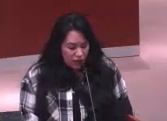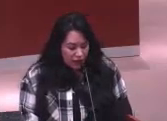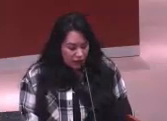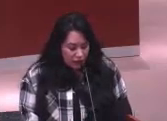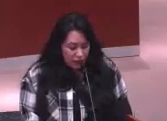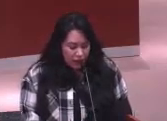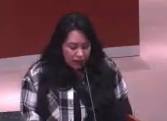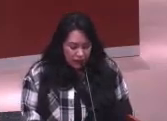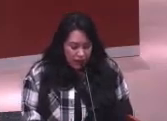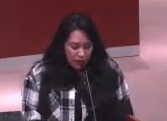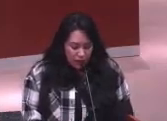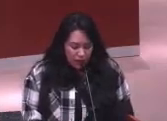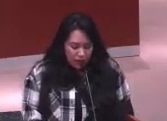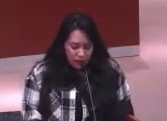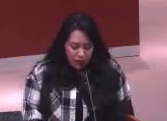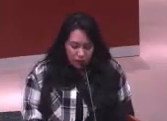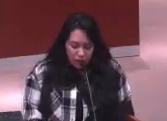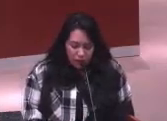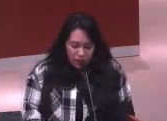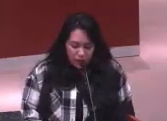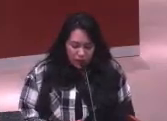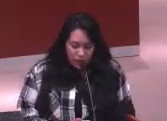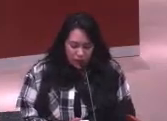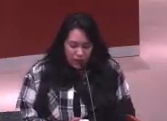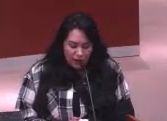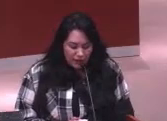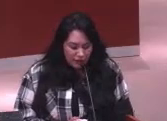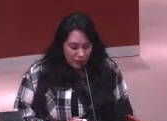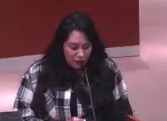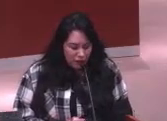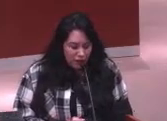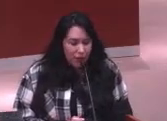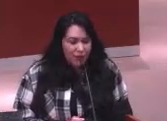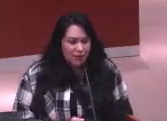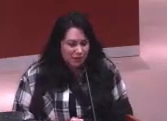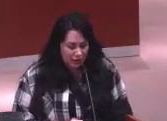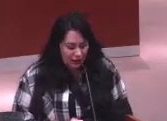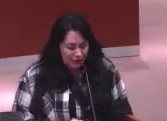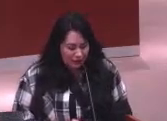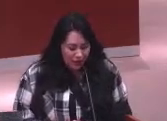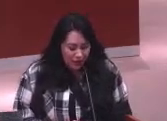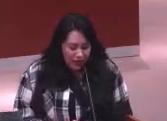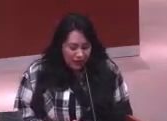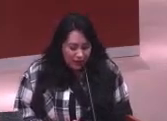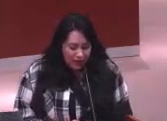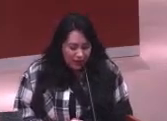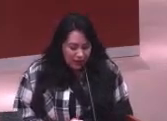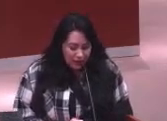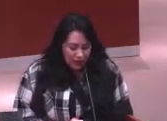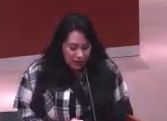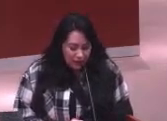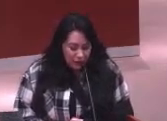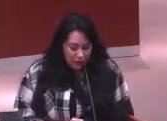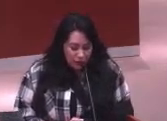and utilizing our collective power, we can create real change and make a positive impact for generations to come. This